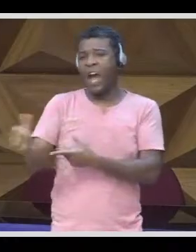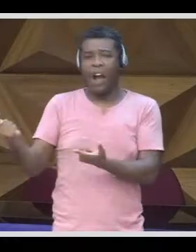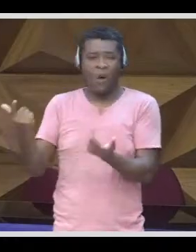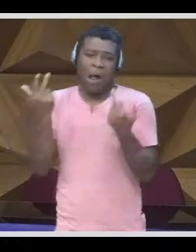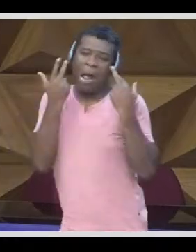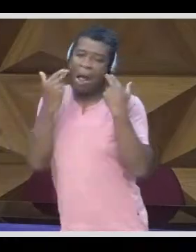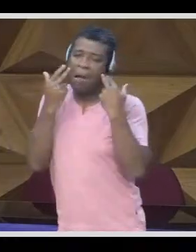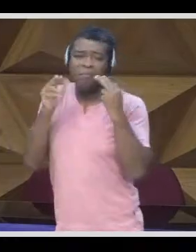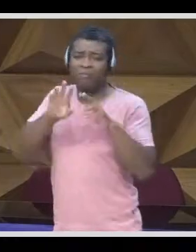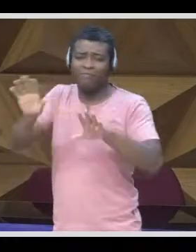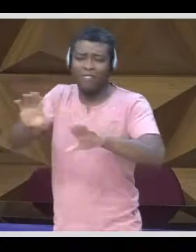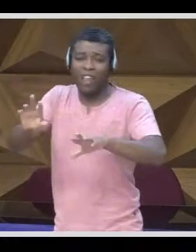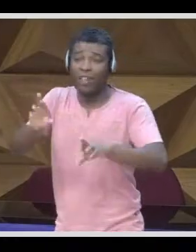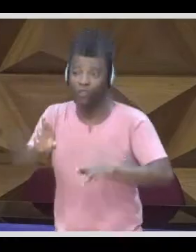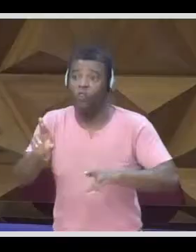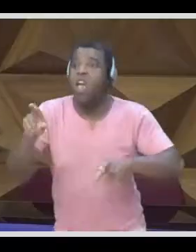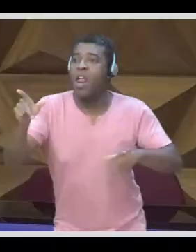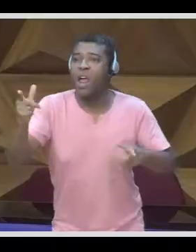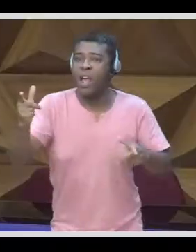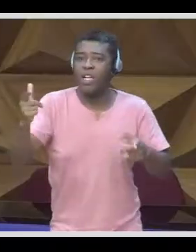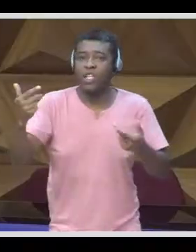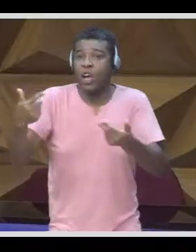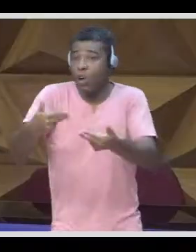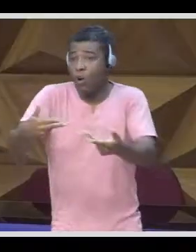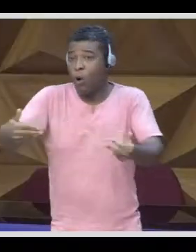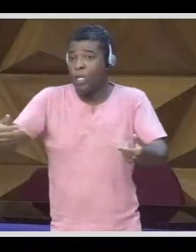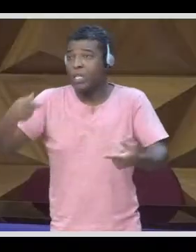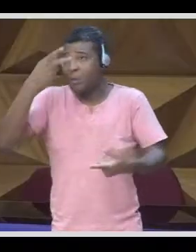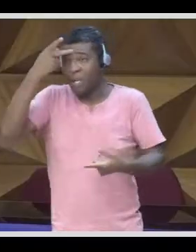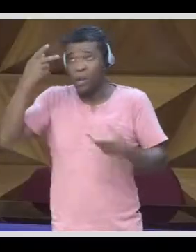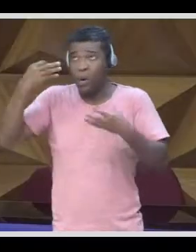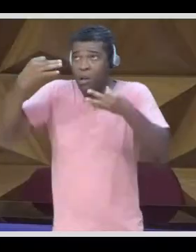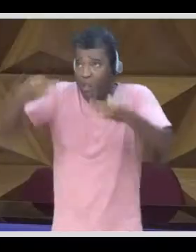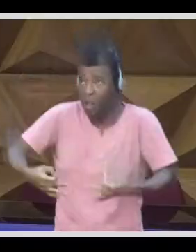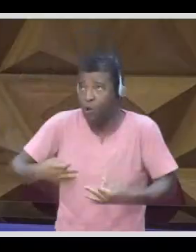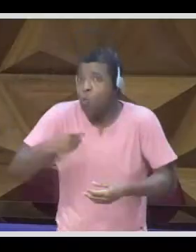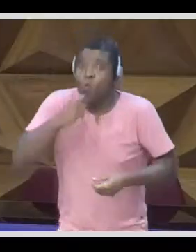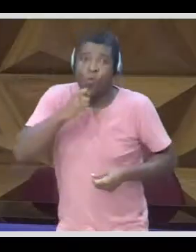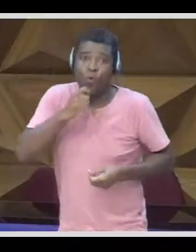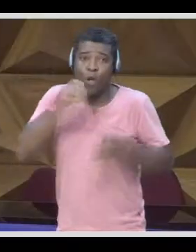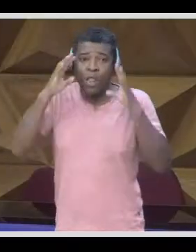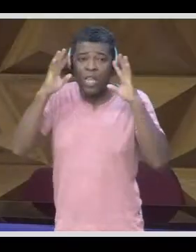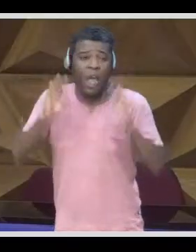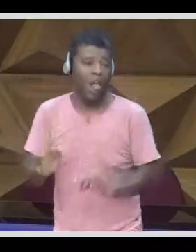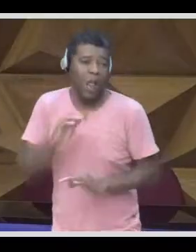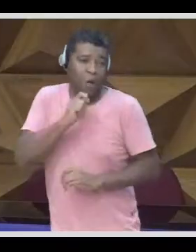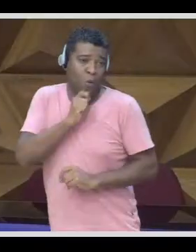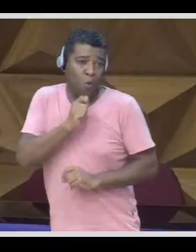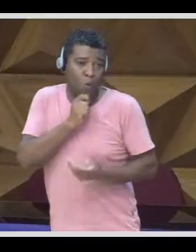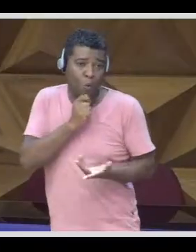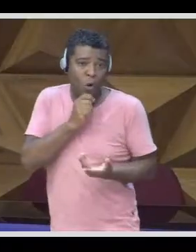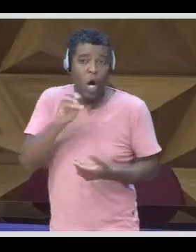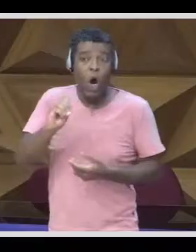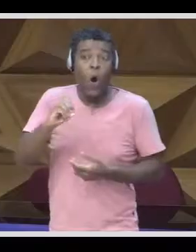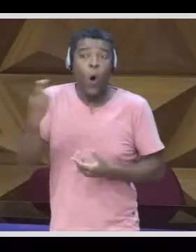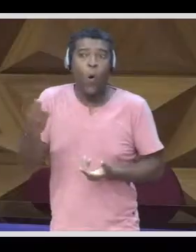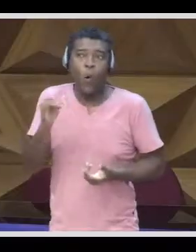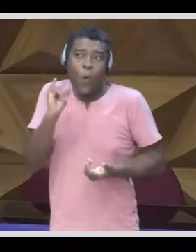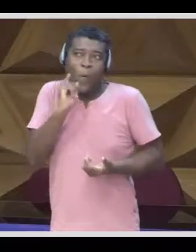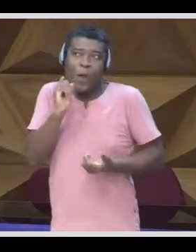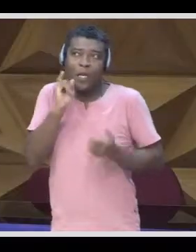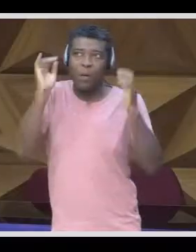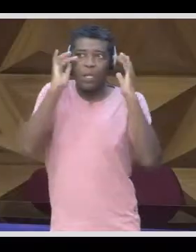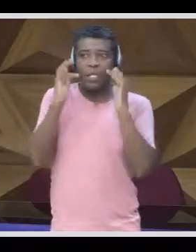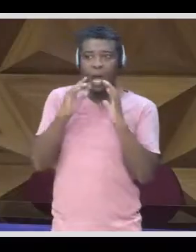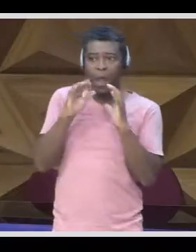sure about it. Or something that triggers different responses in your brain. You like, you don't like, you agree, you